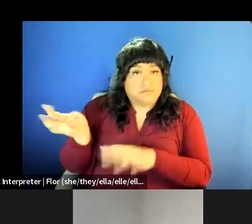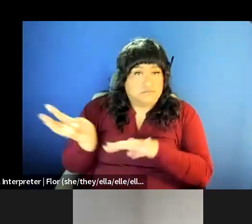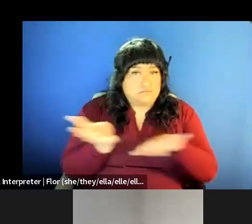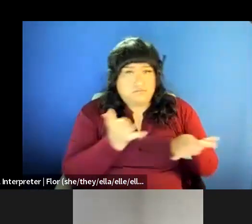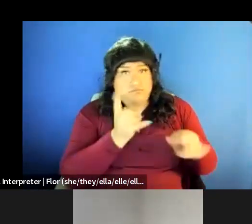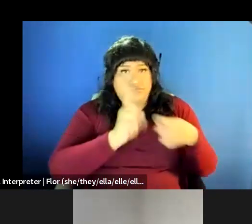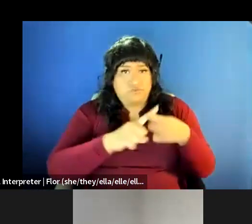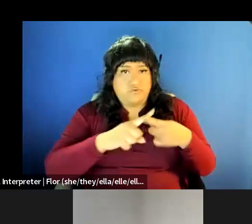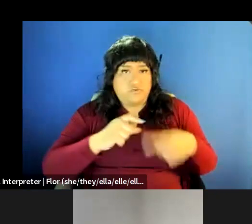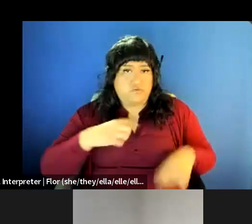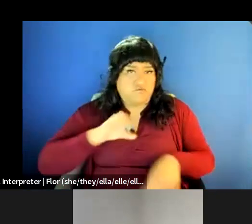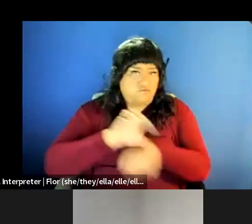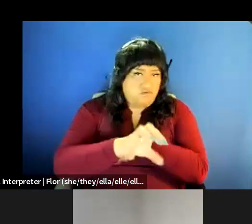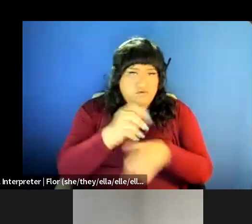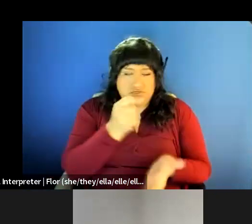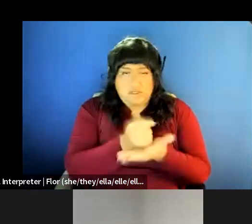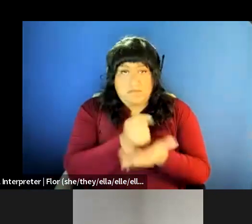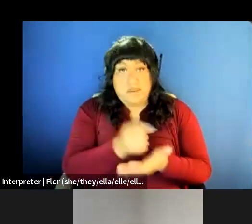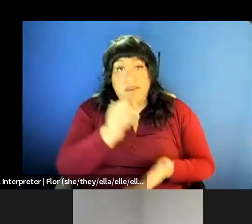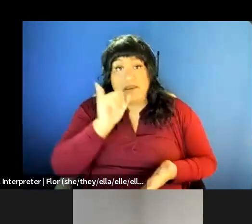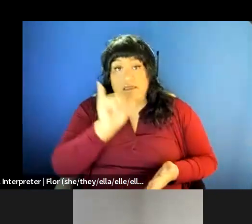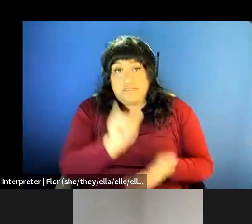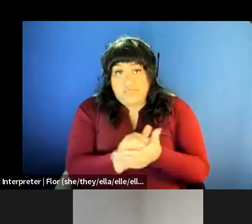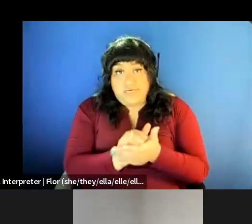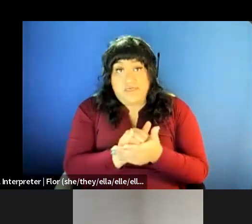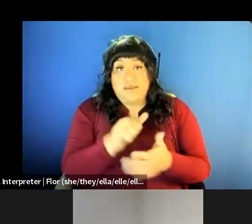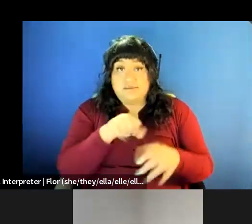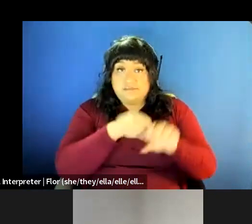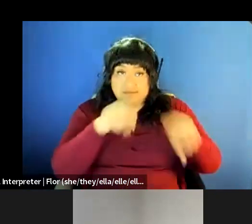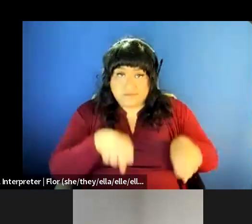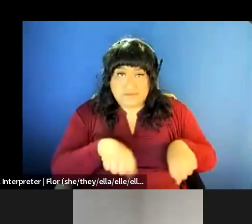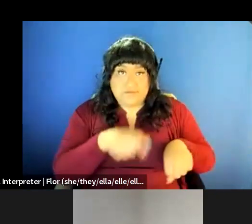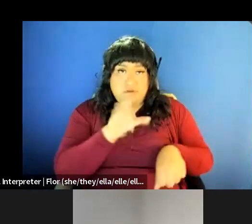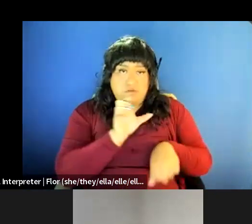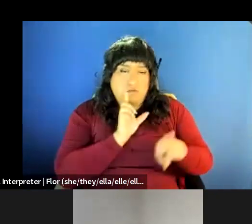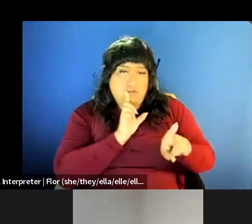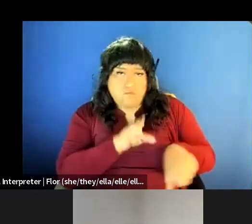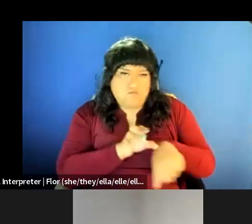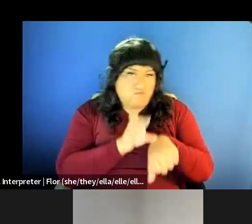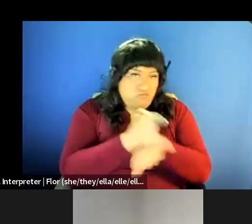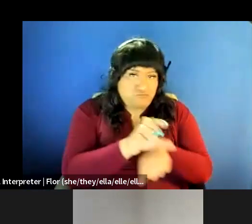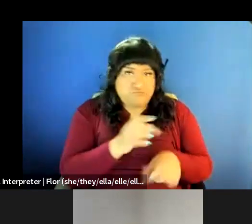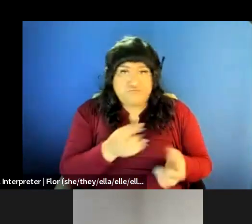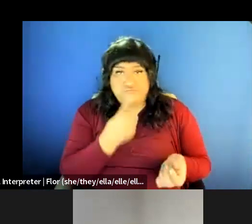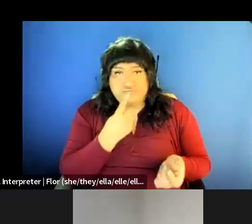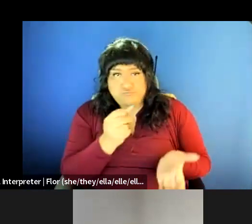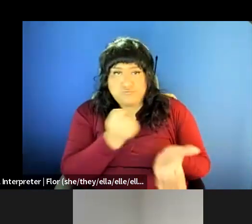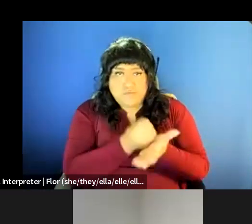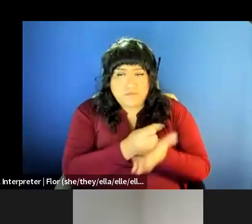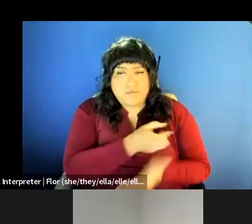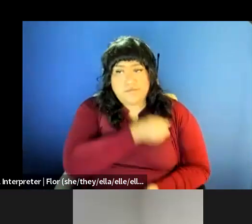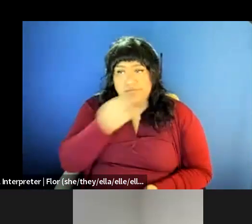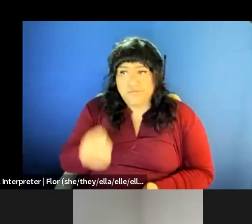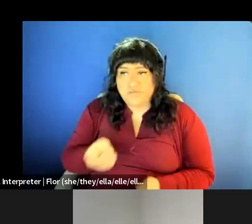involuntary treatment. Within this system, persons can be ordered to treatment, ordered to take medication, required to attend court hearings to ensure that